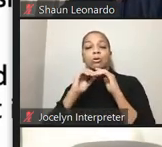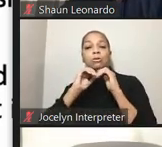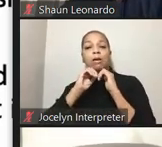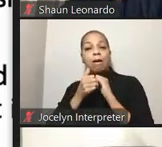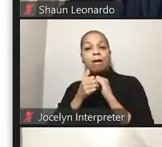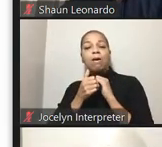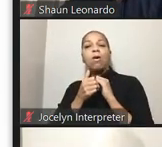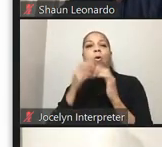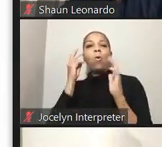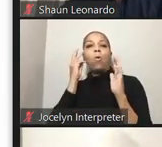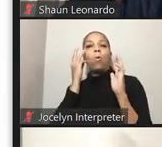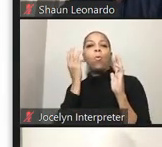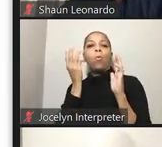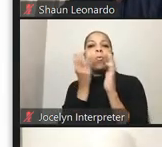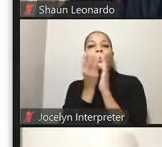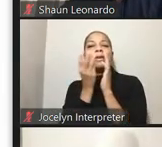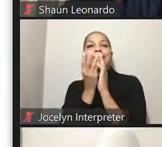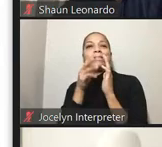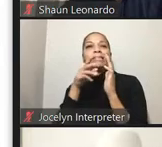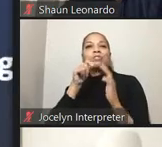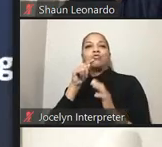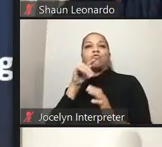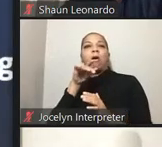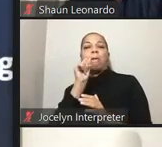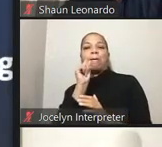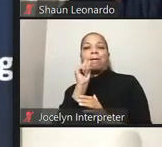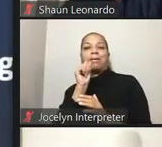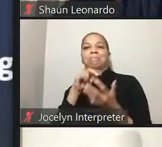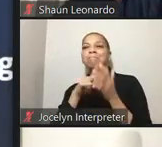I like to call showing up as an artist.